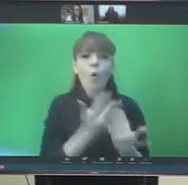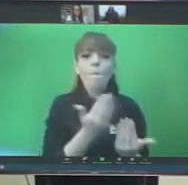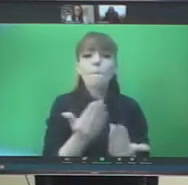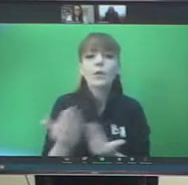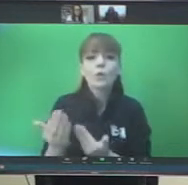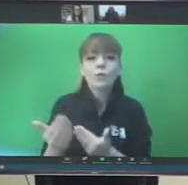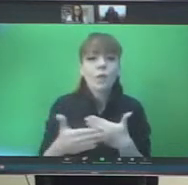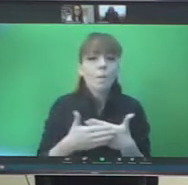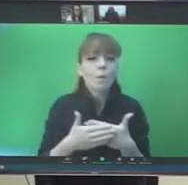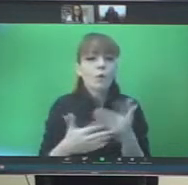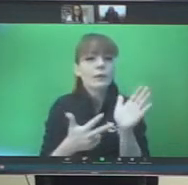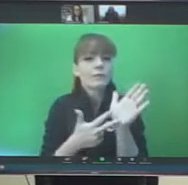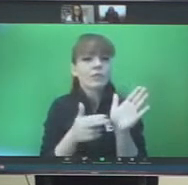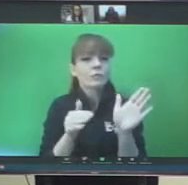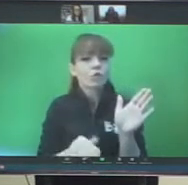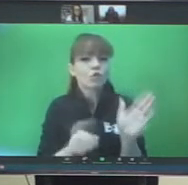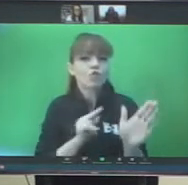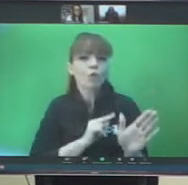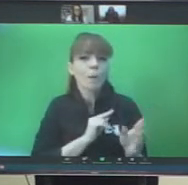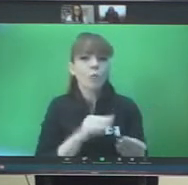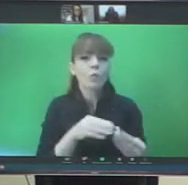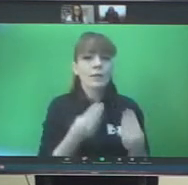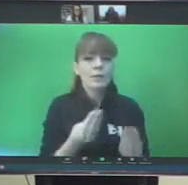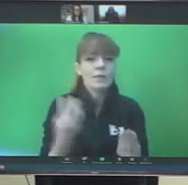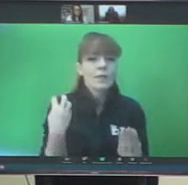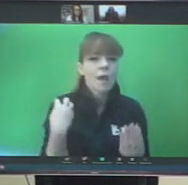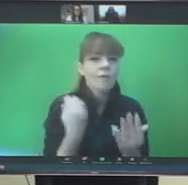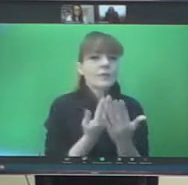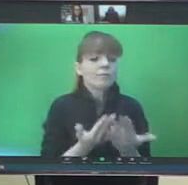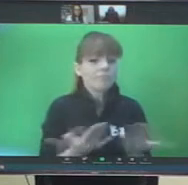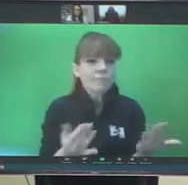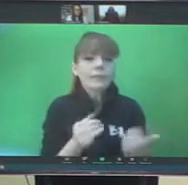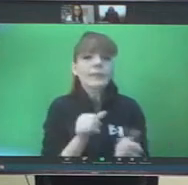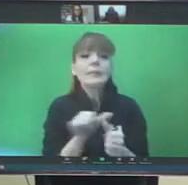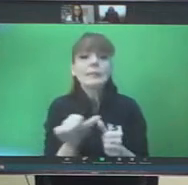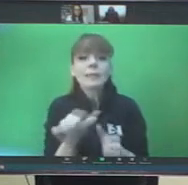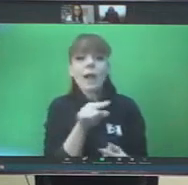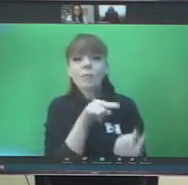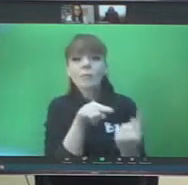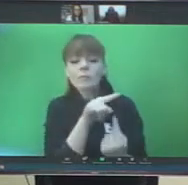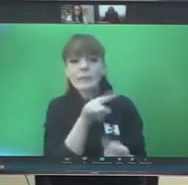research. They questioned more than 8,000 employers, and employers